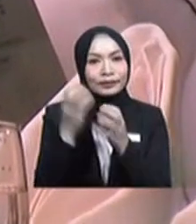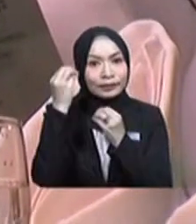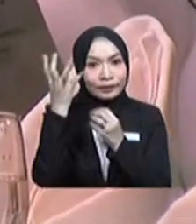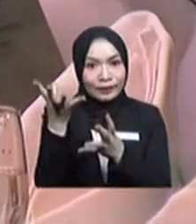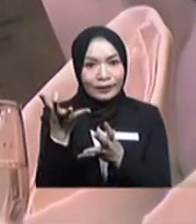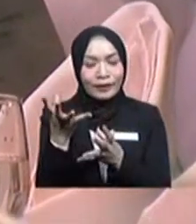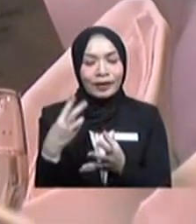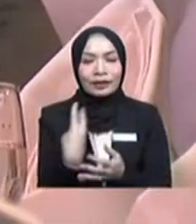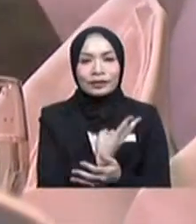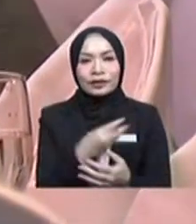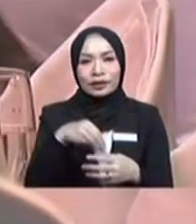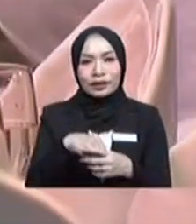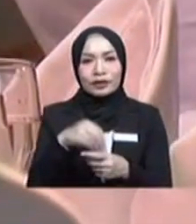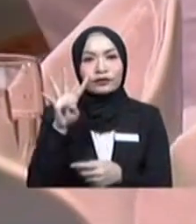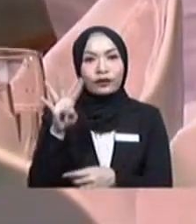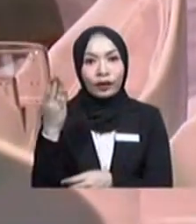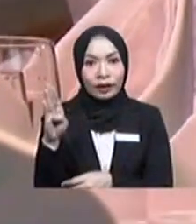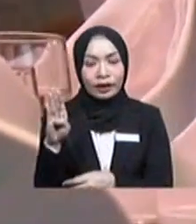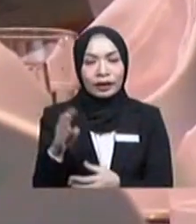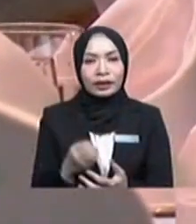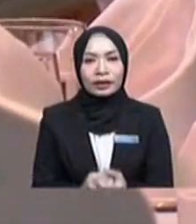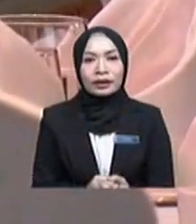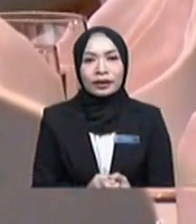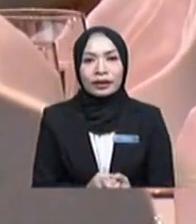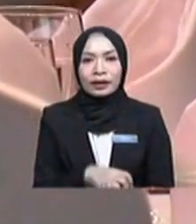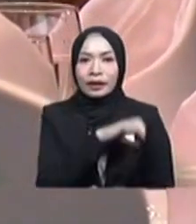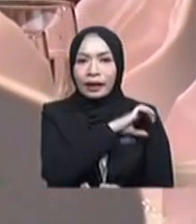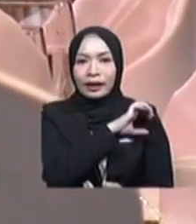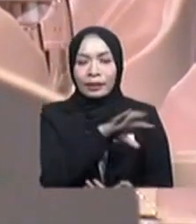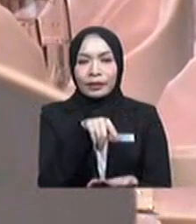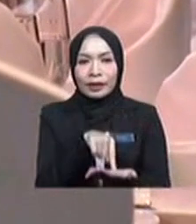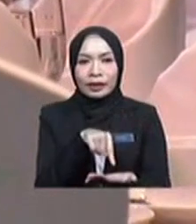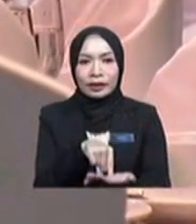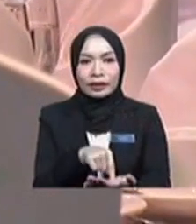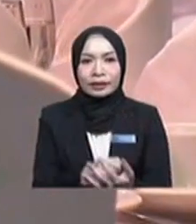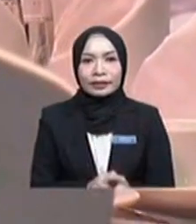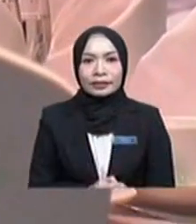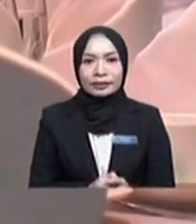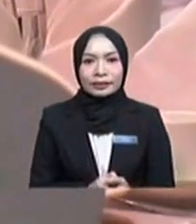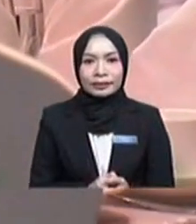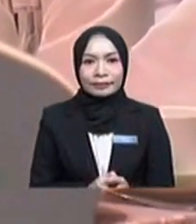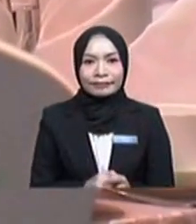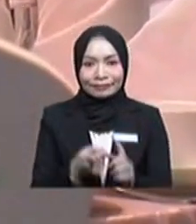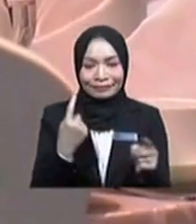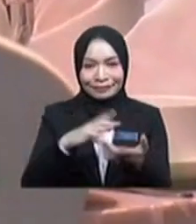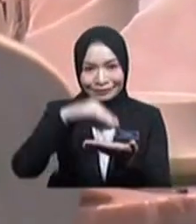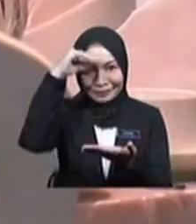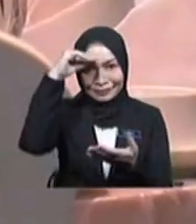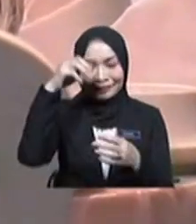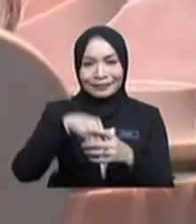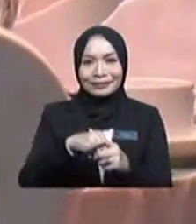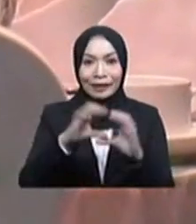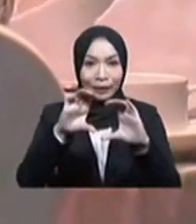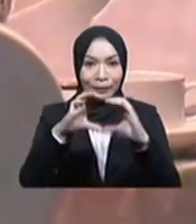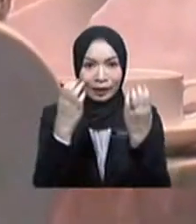14 elements among the students. It can be done whether during the formal lessons or in more informal